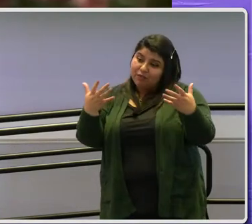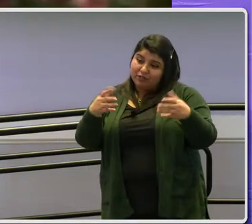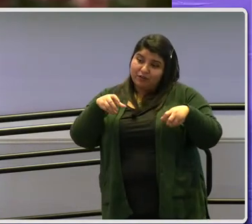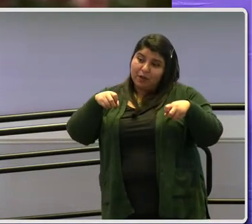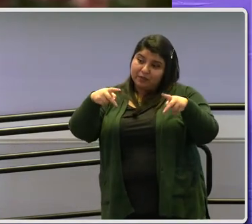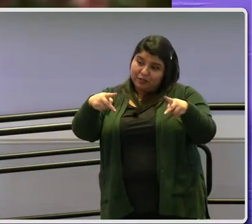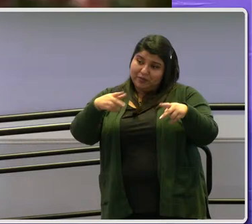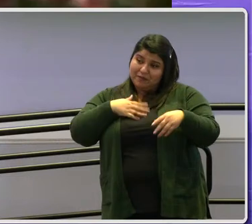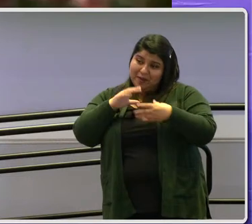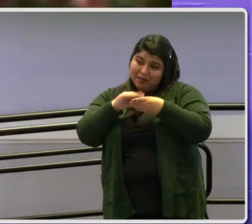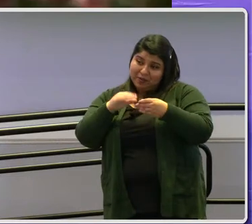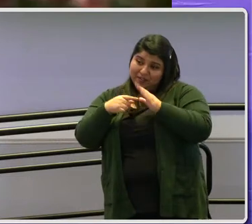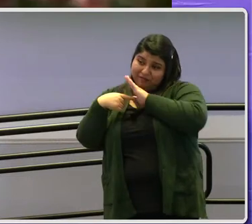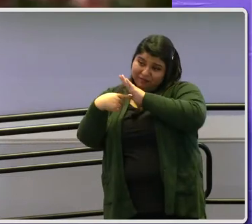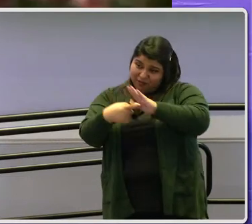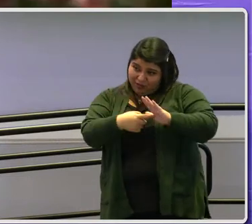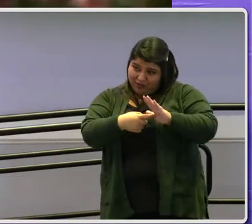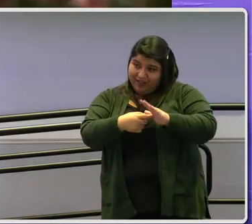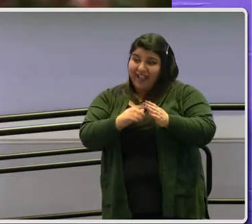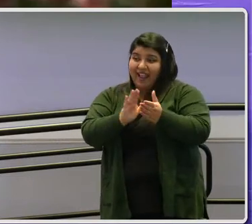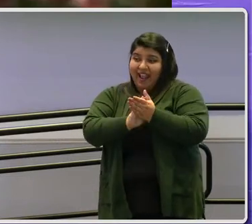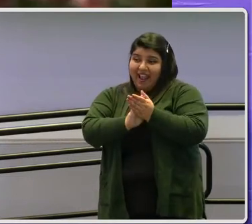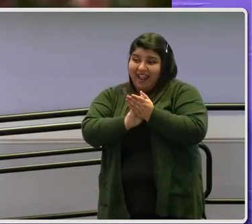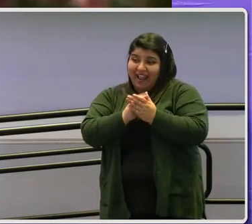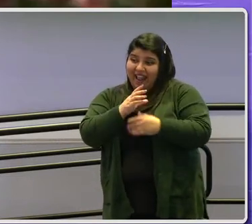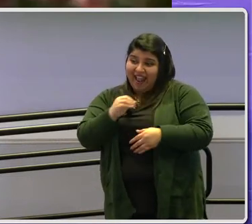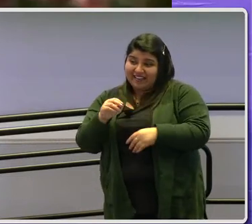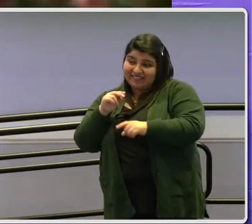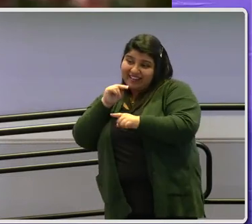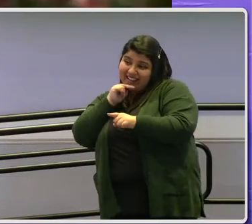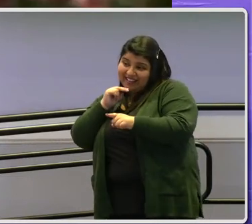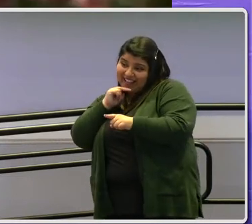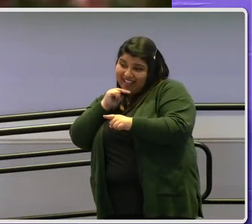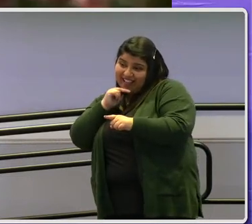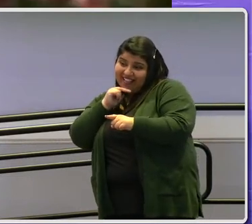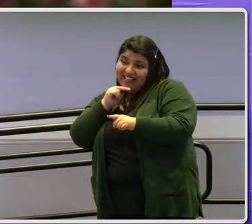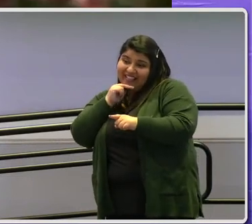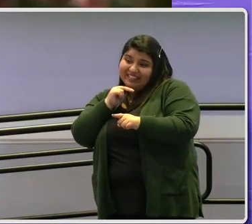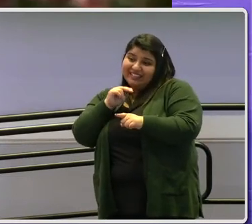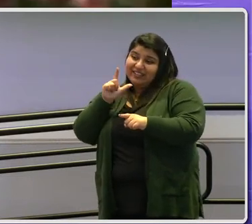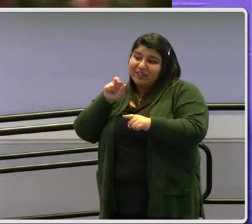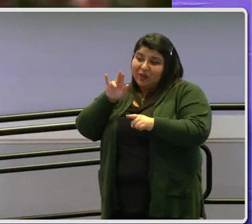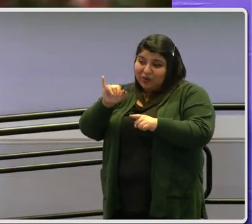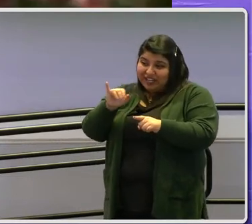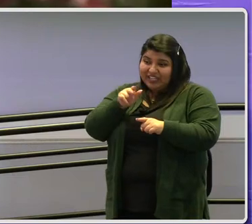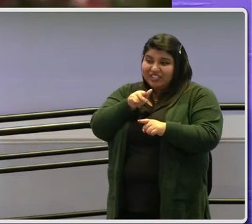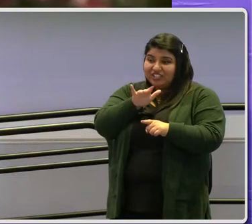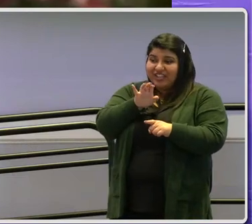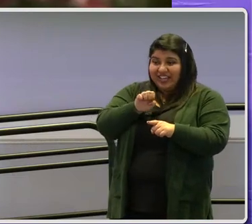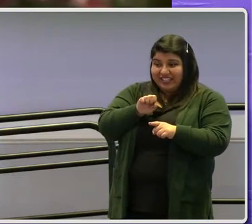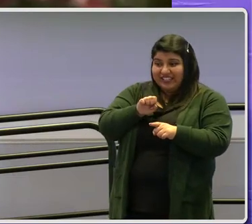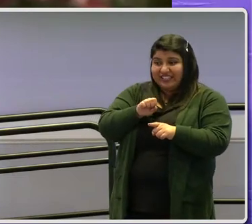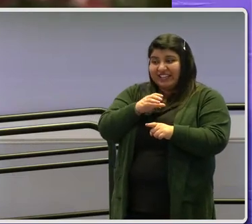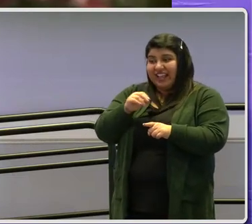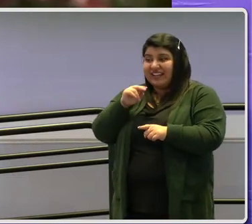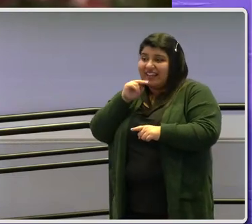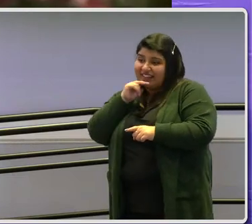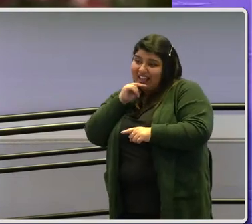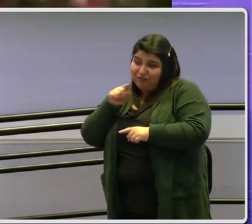to share my story, and congratulations to Nikhil, Lori, and Janice. You all are amazing.